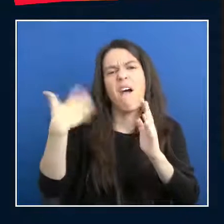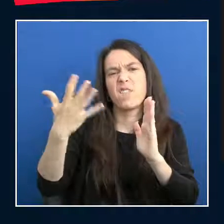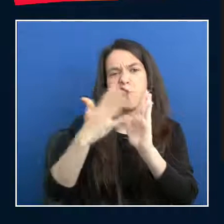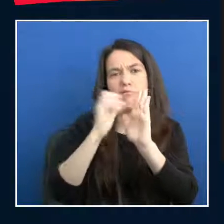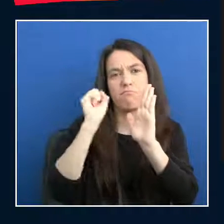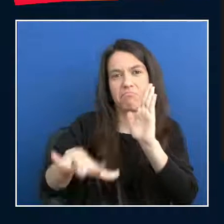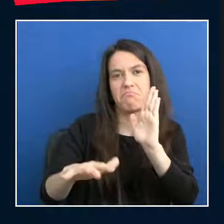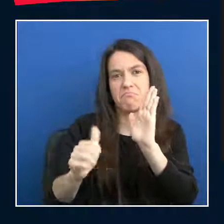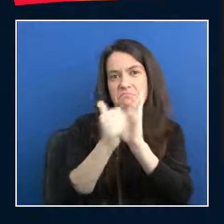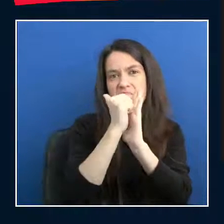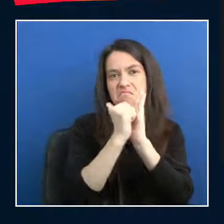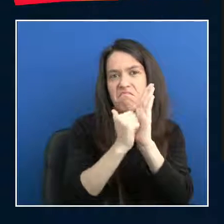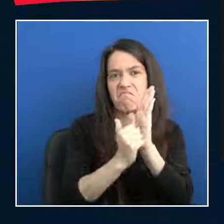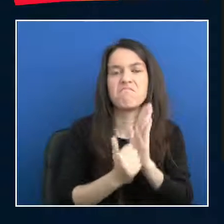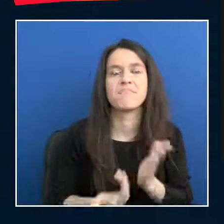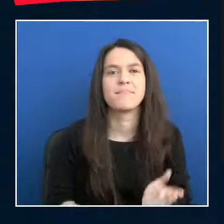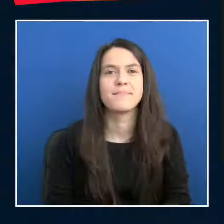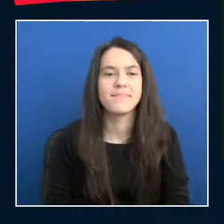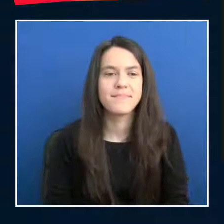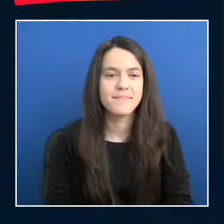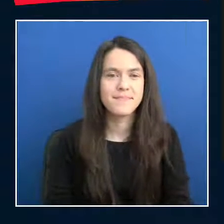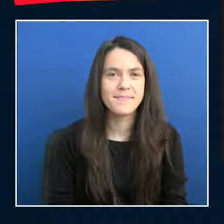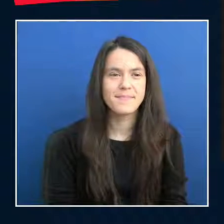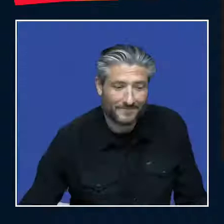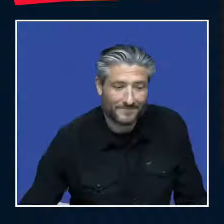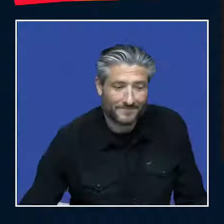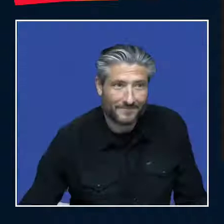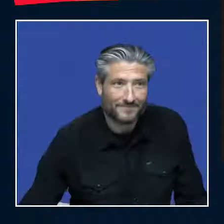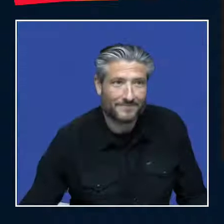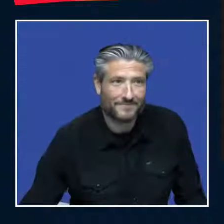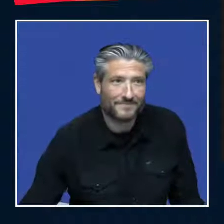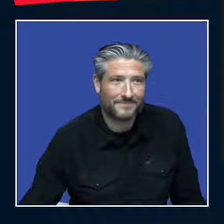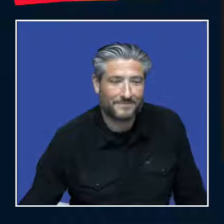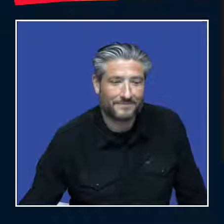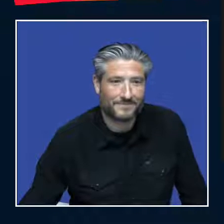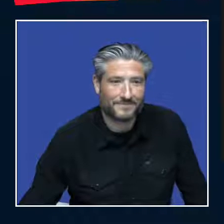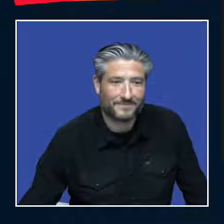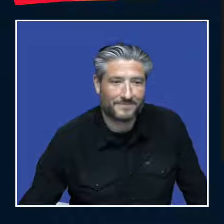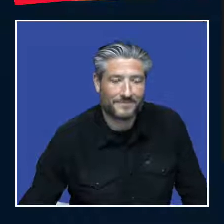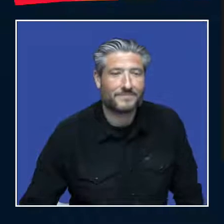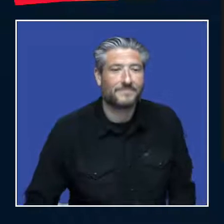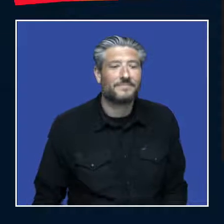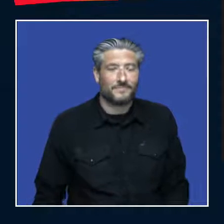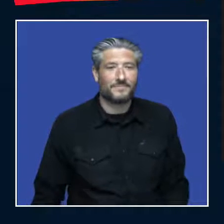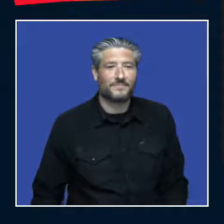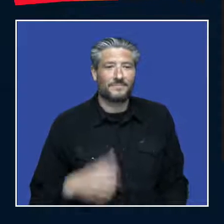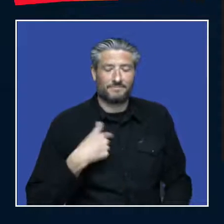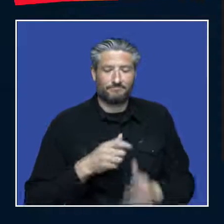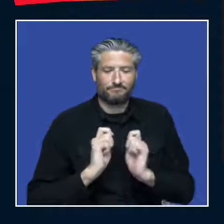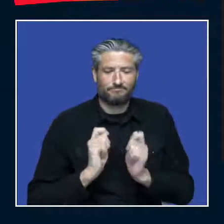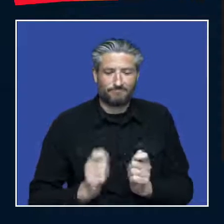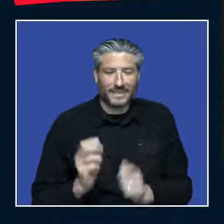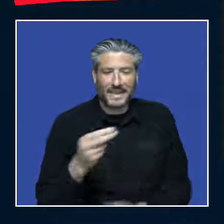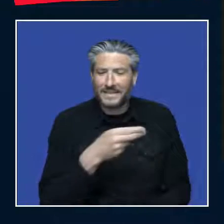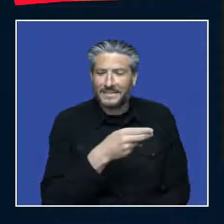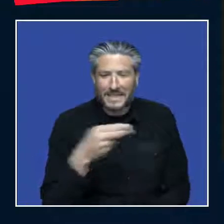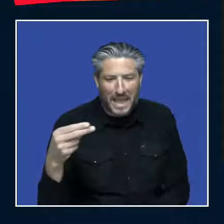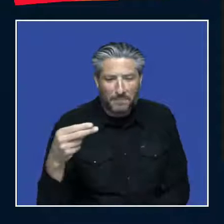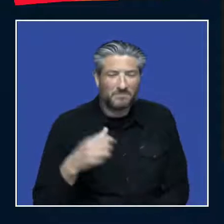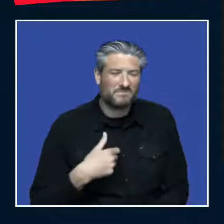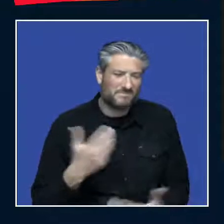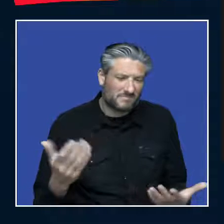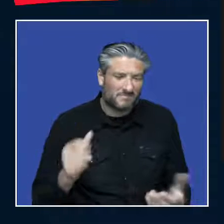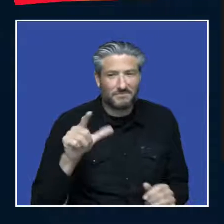easily. I specify a name. So for me, I want to use Umbraco starter, because I'm starting with